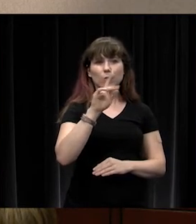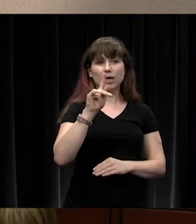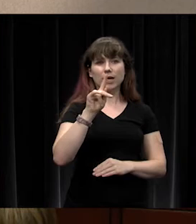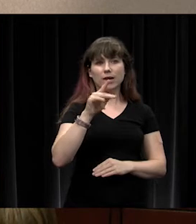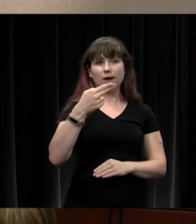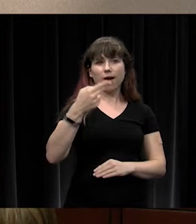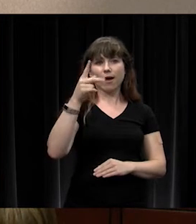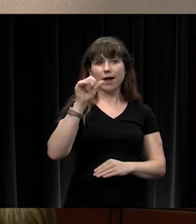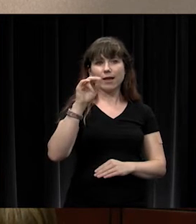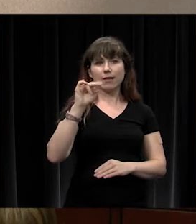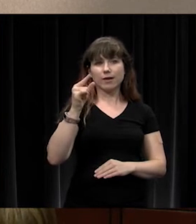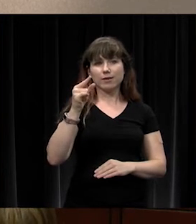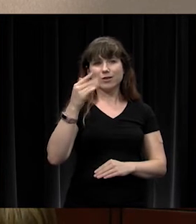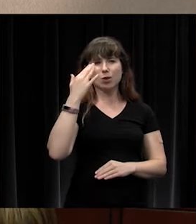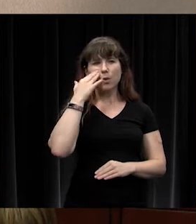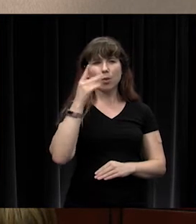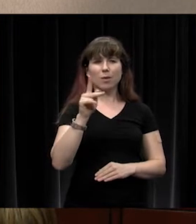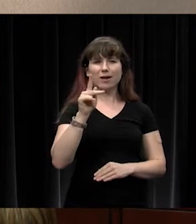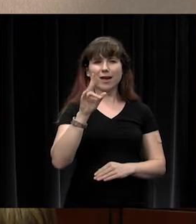of K-7.